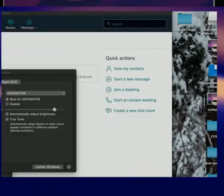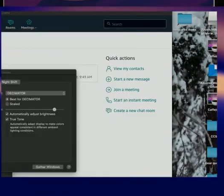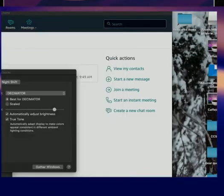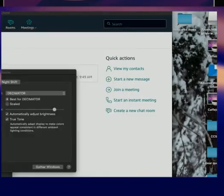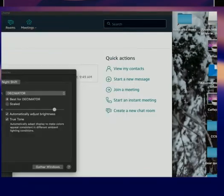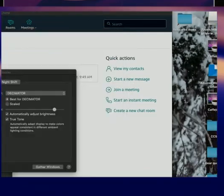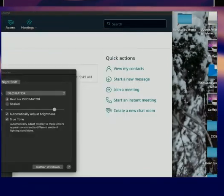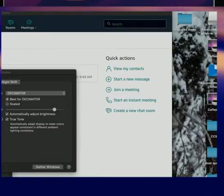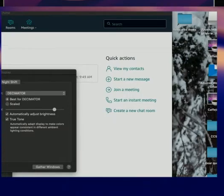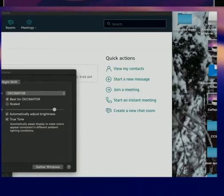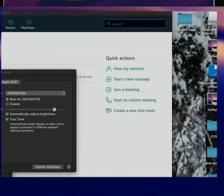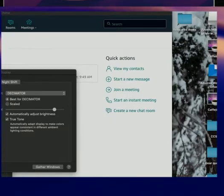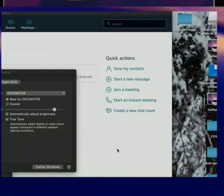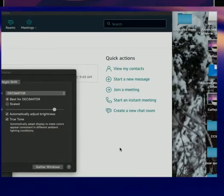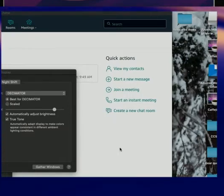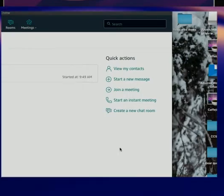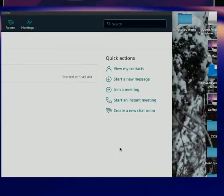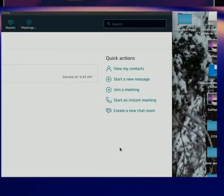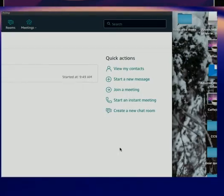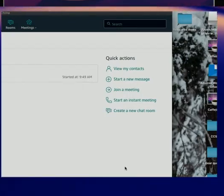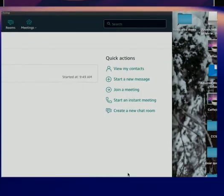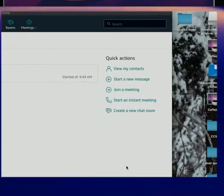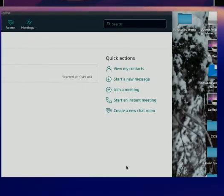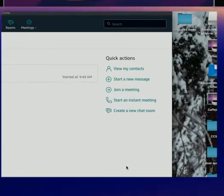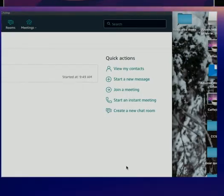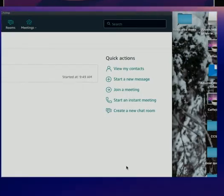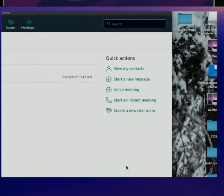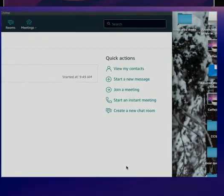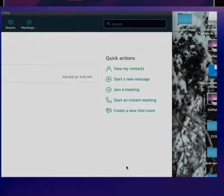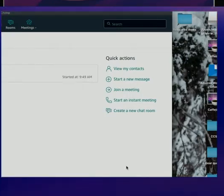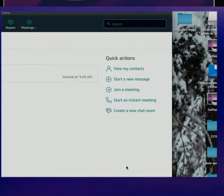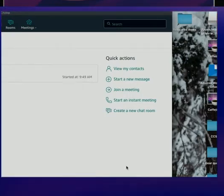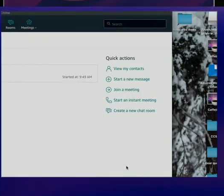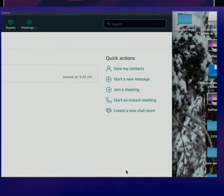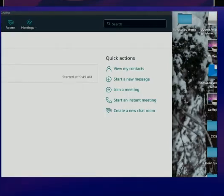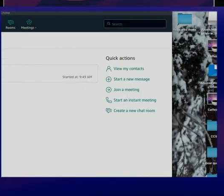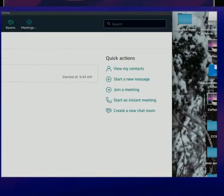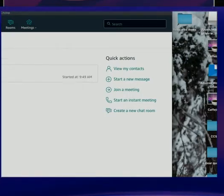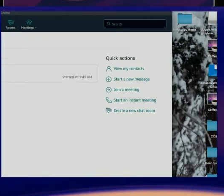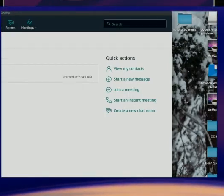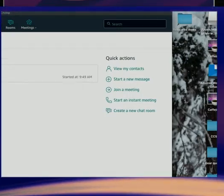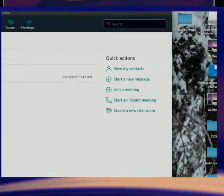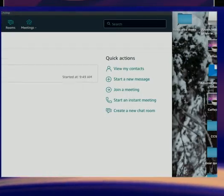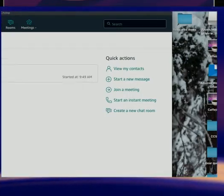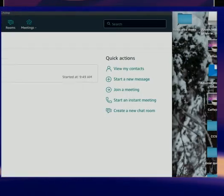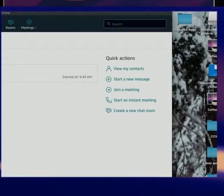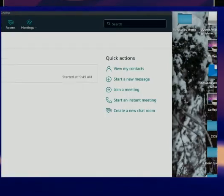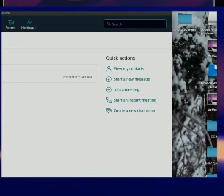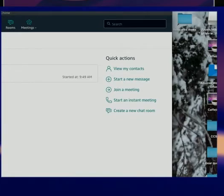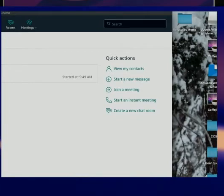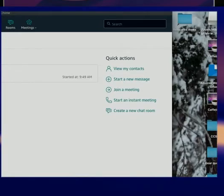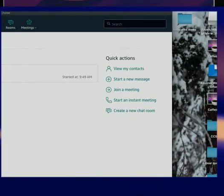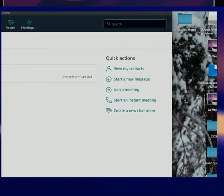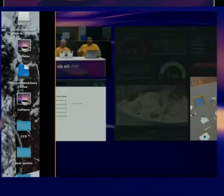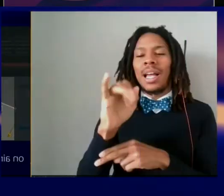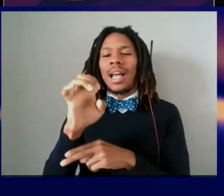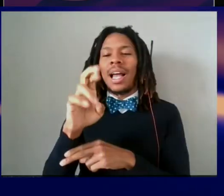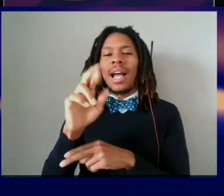scene to navigate this application, but you also have the flexibility to use the hierarchy. So the hierarchy